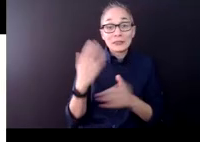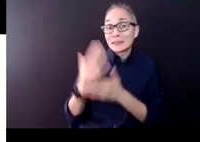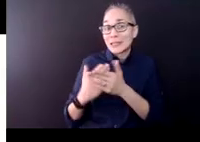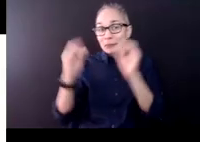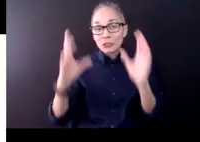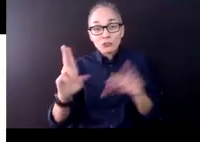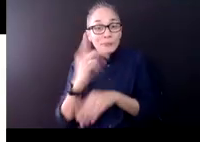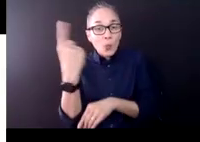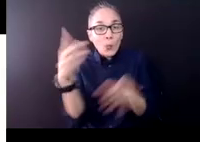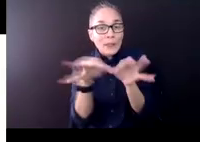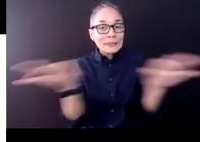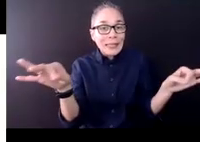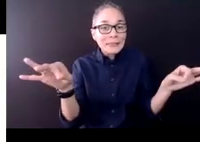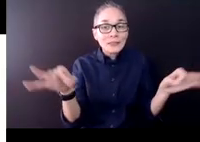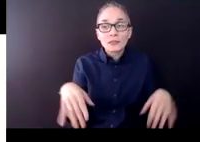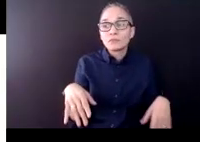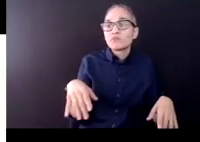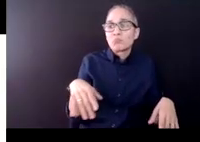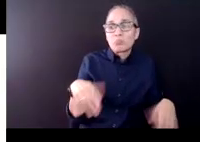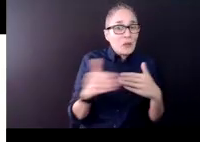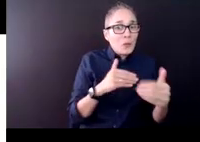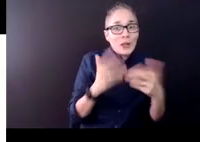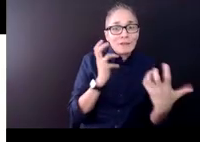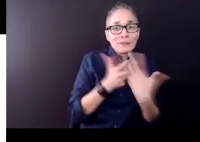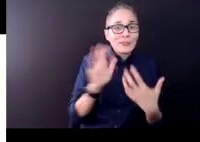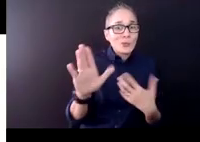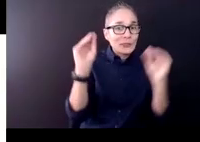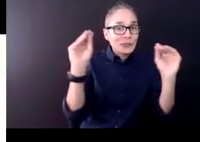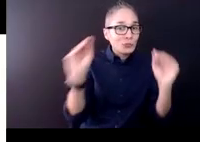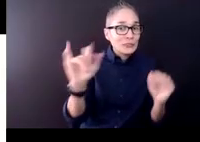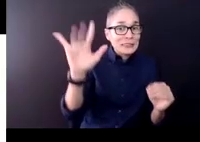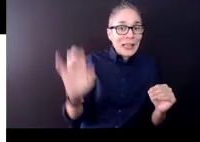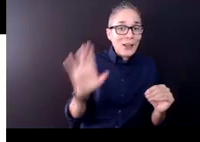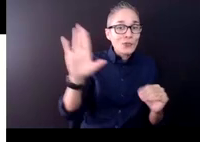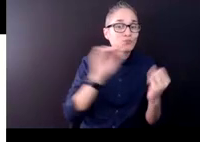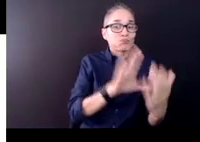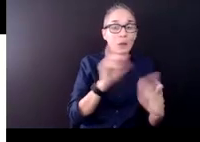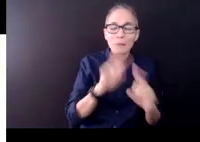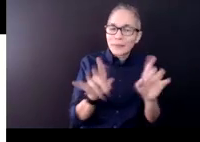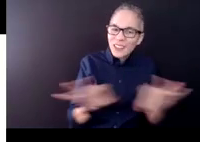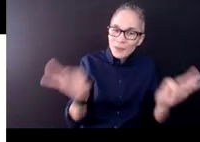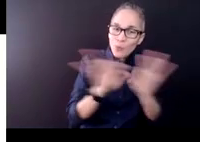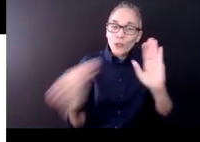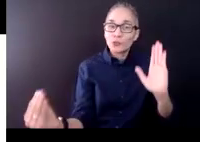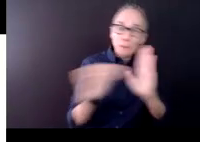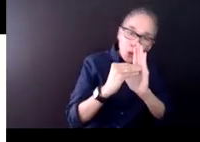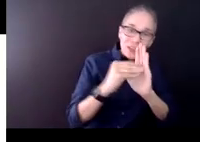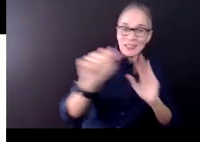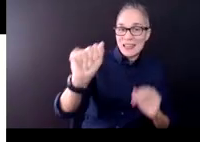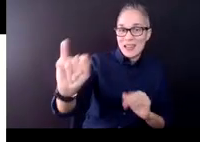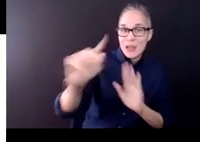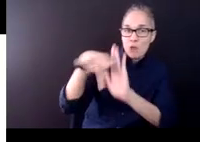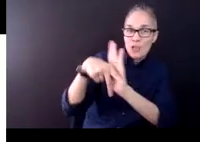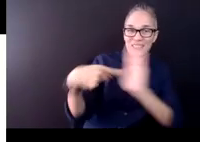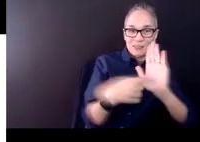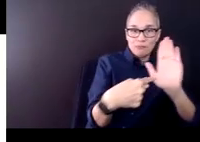Um, whatever works for your class, for your teaching style, so long as you have that policy there, and